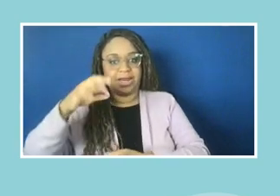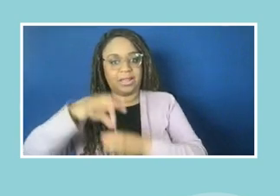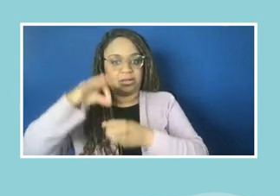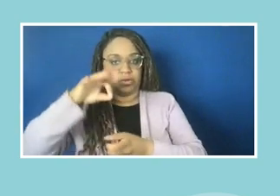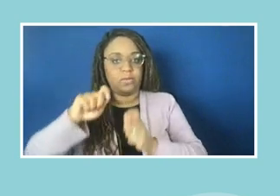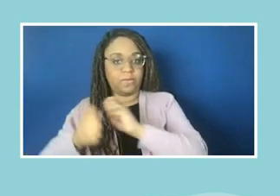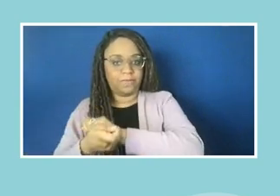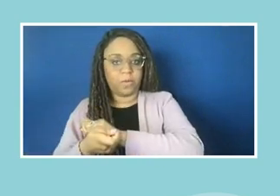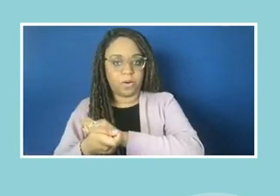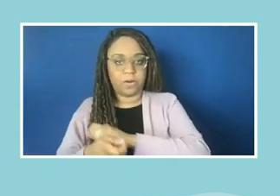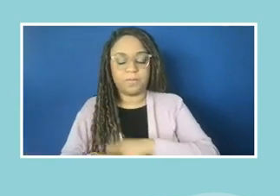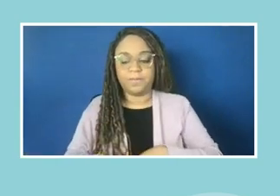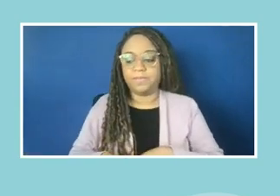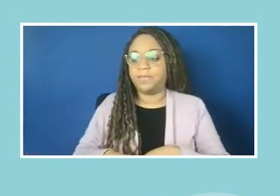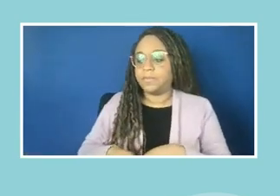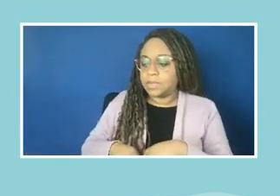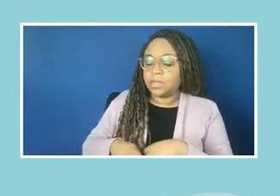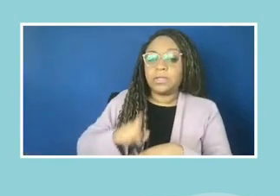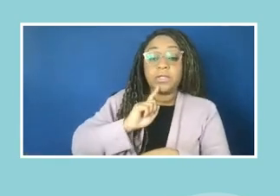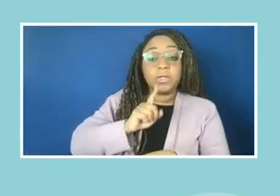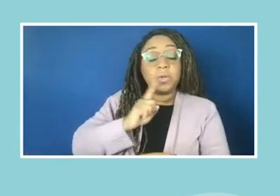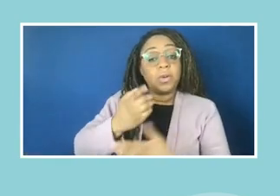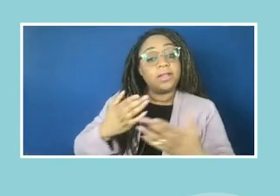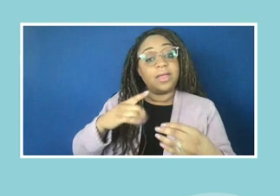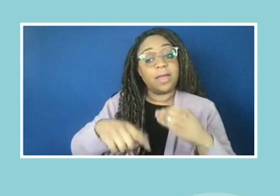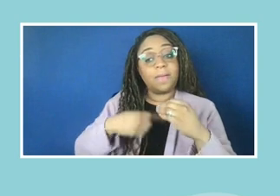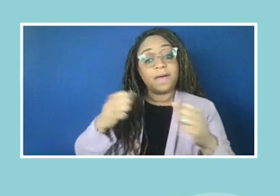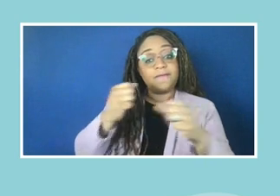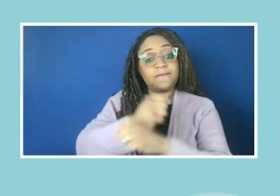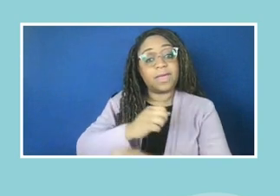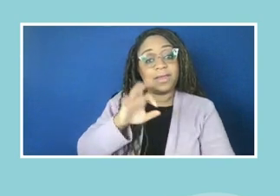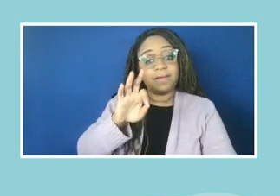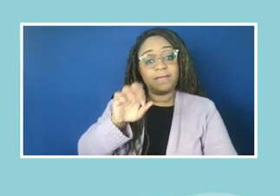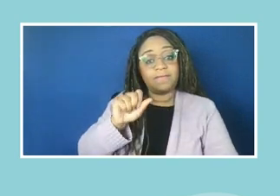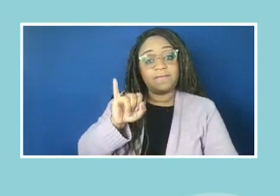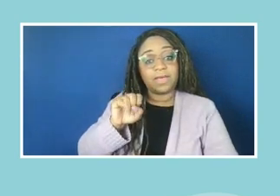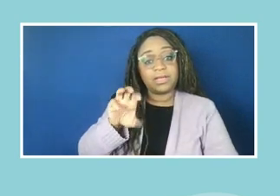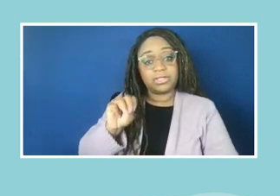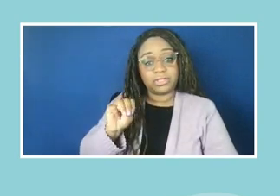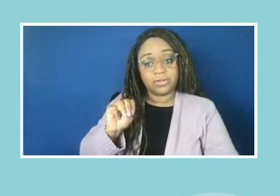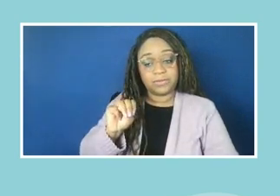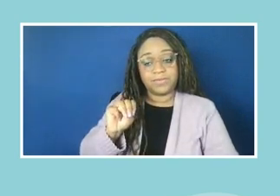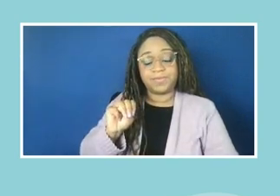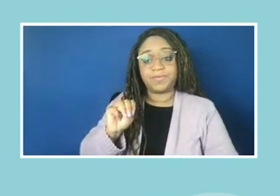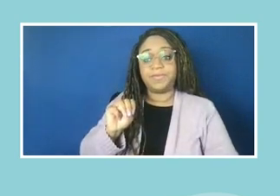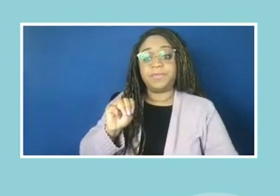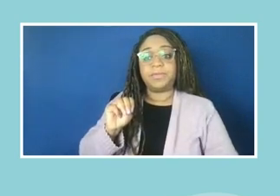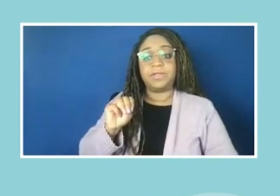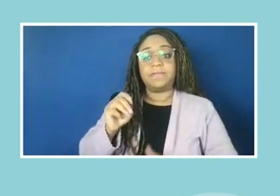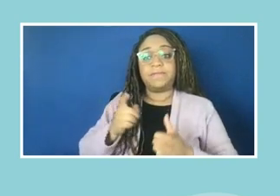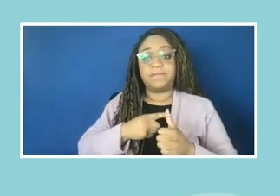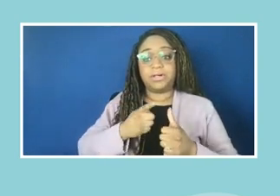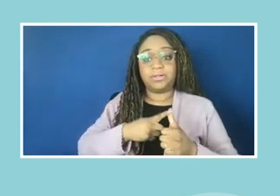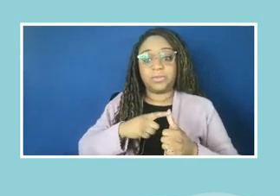about fighting fascism is that the first and foremost thing that you have to recognize is that you are